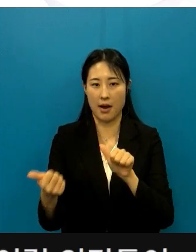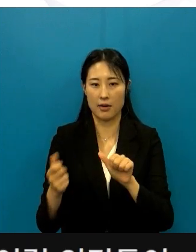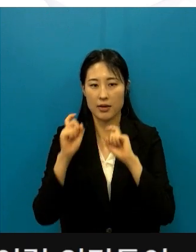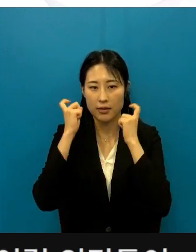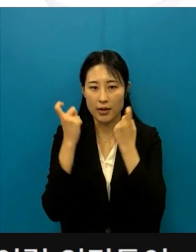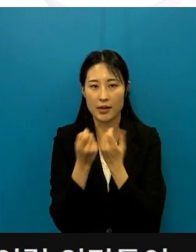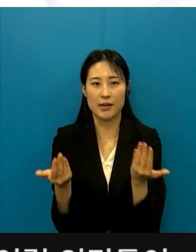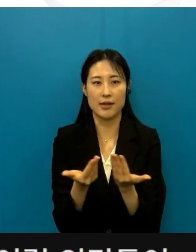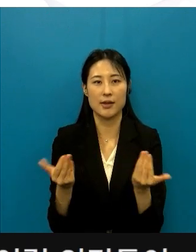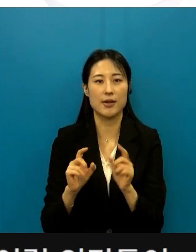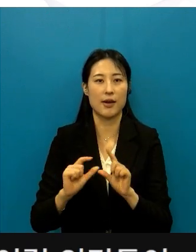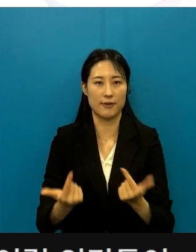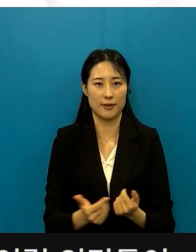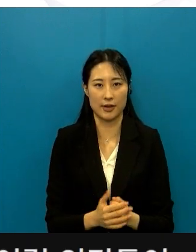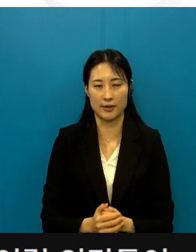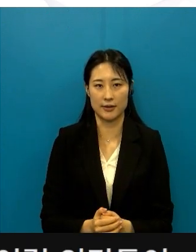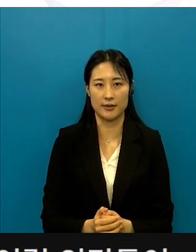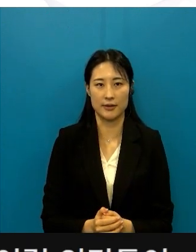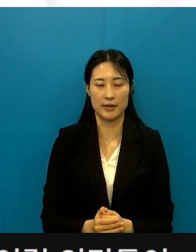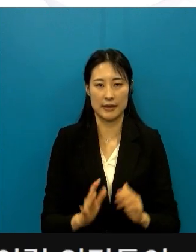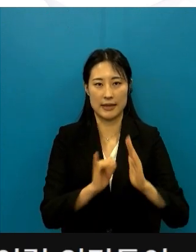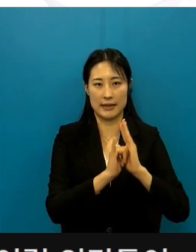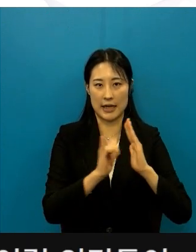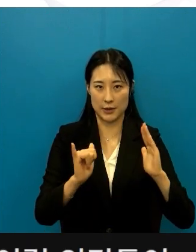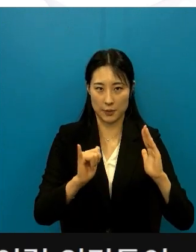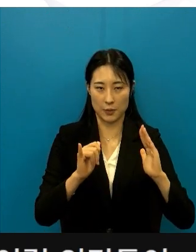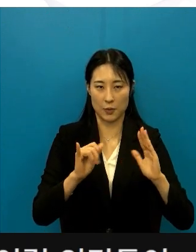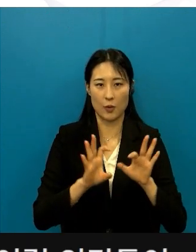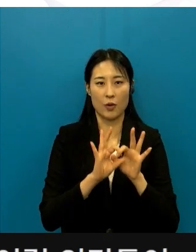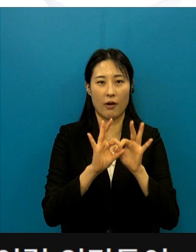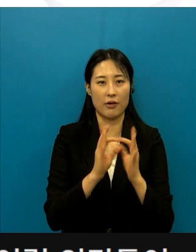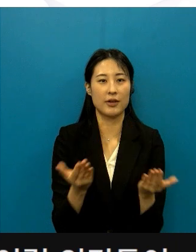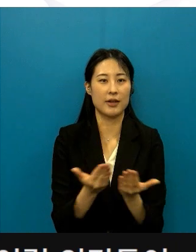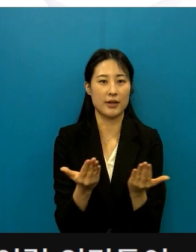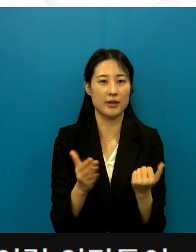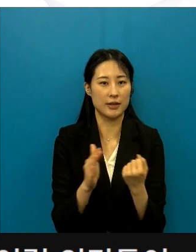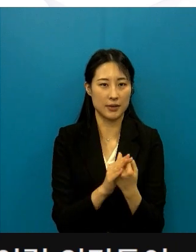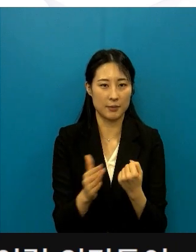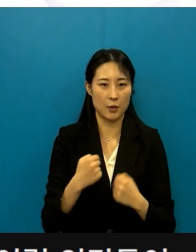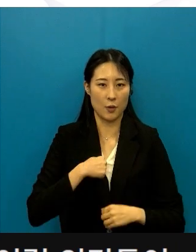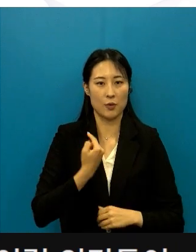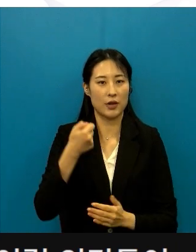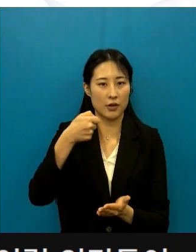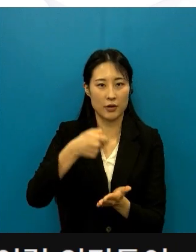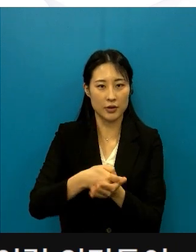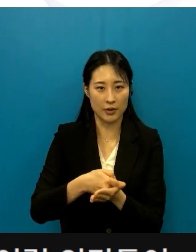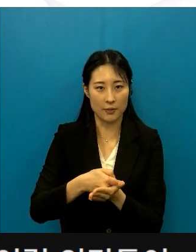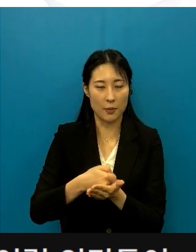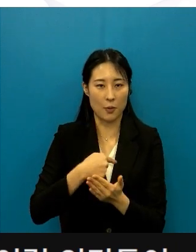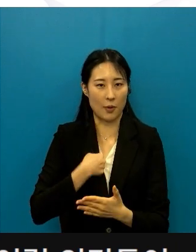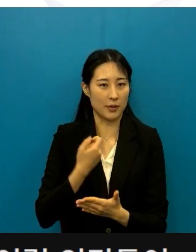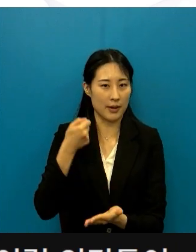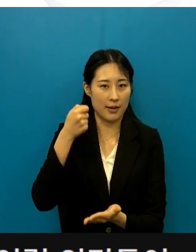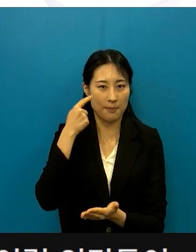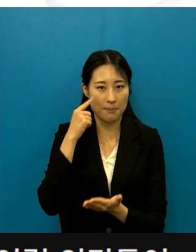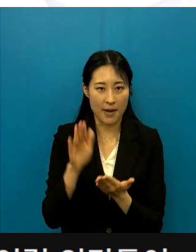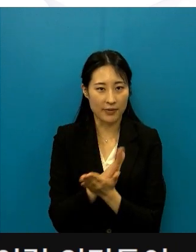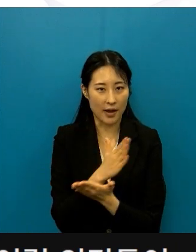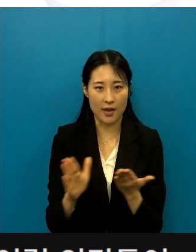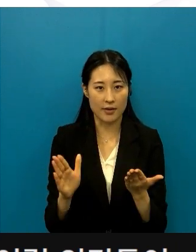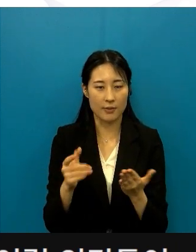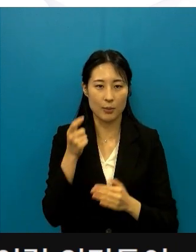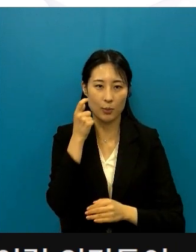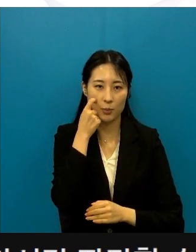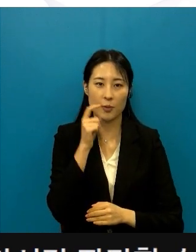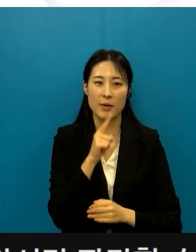our life alone. So this is not the object of